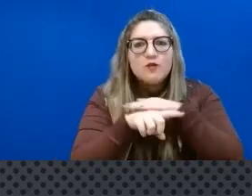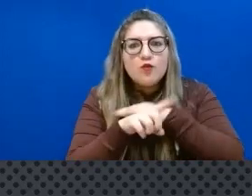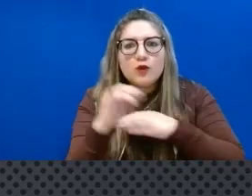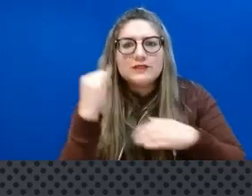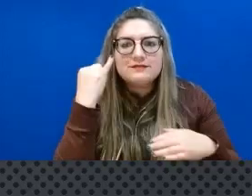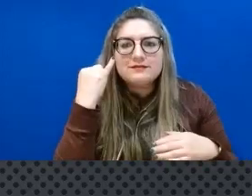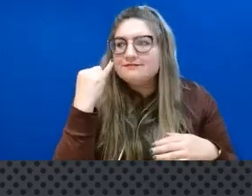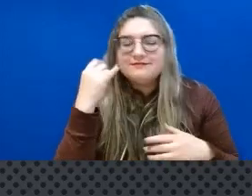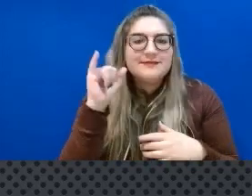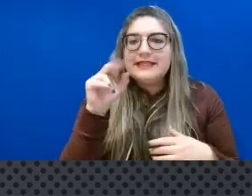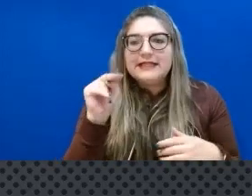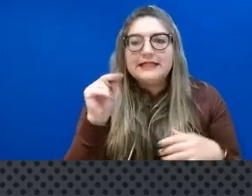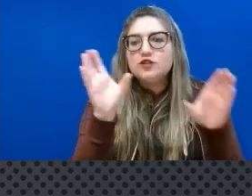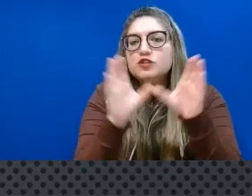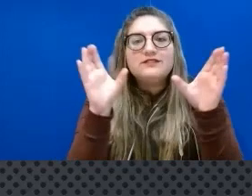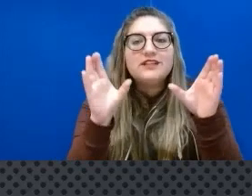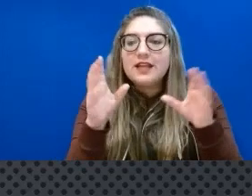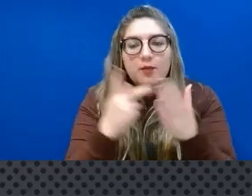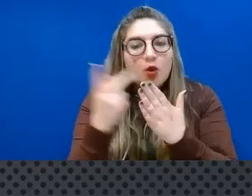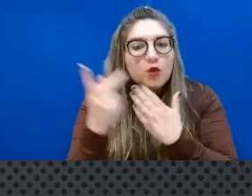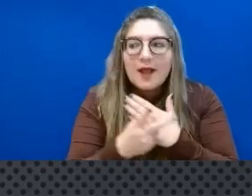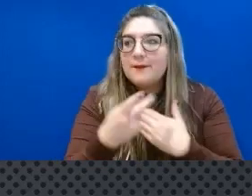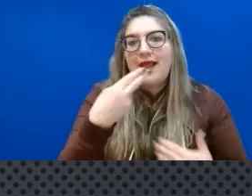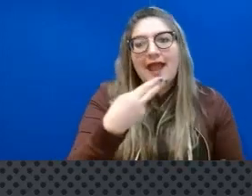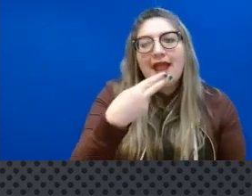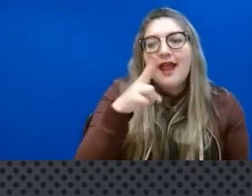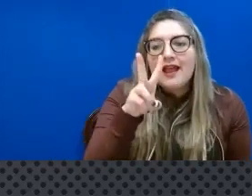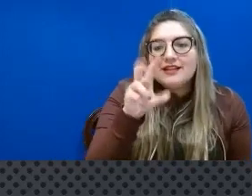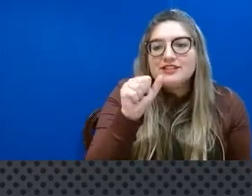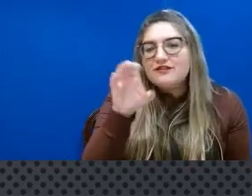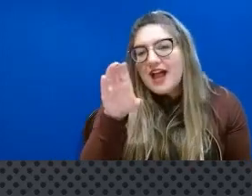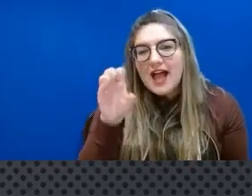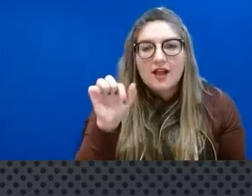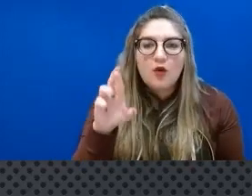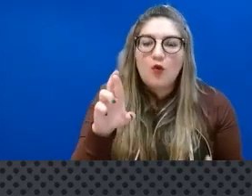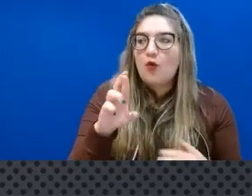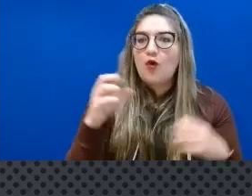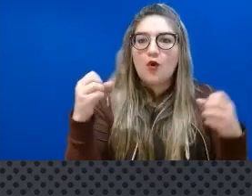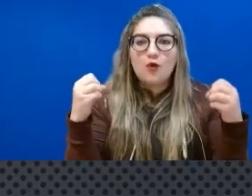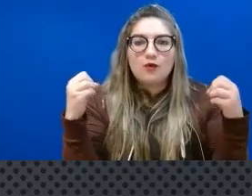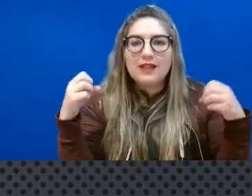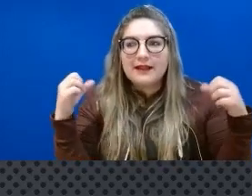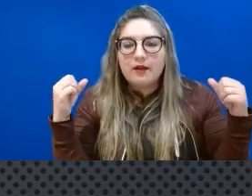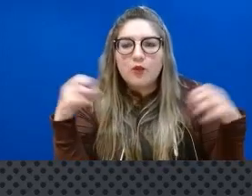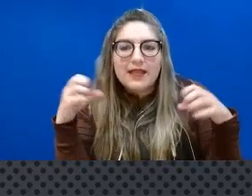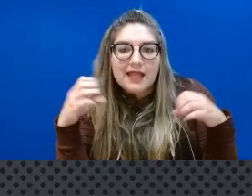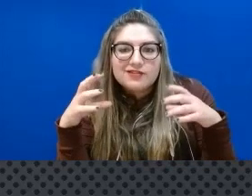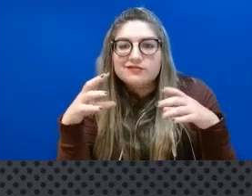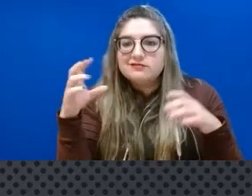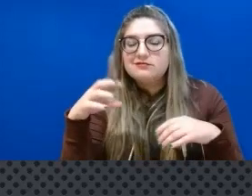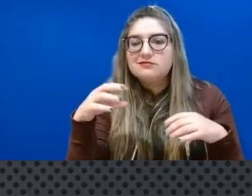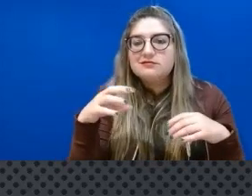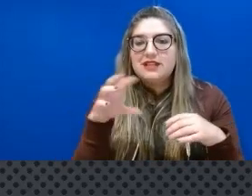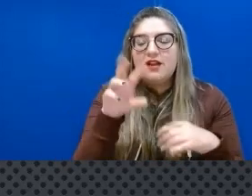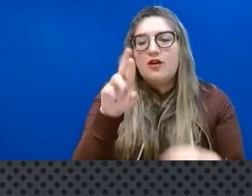HVAC, maybe like rad tech, or they're wanting to transfer, or they're getting their associate's degree. So collectively, we help